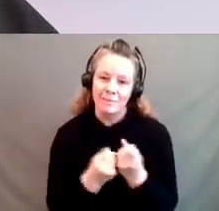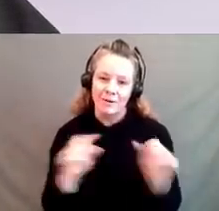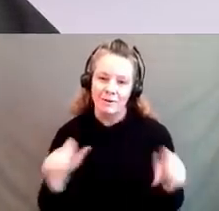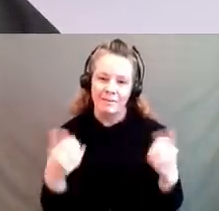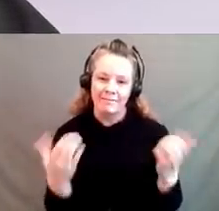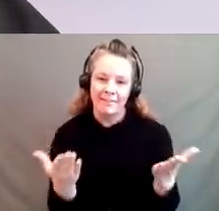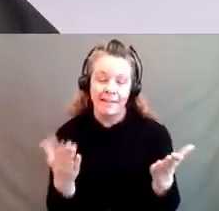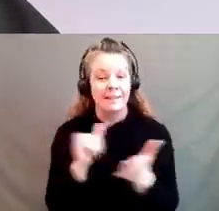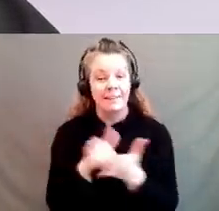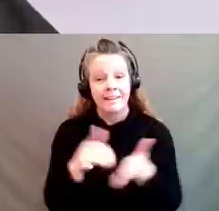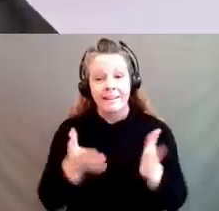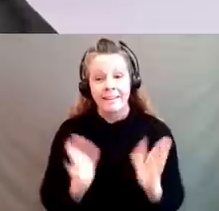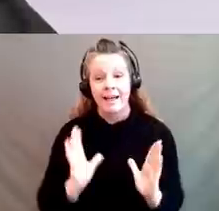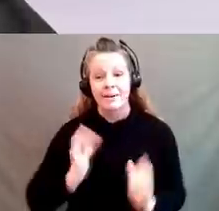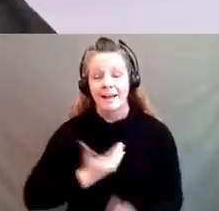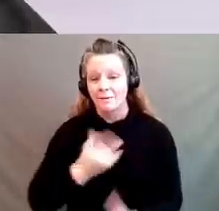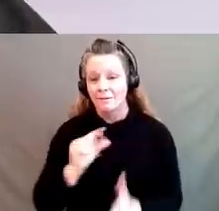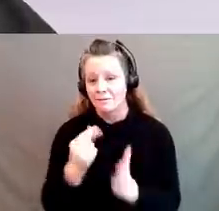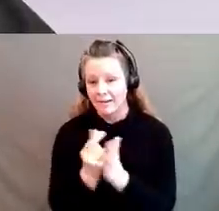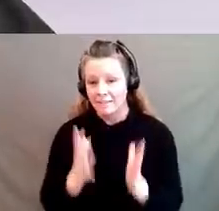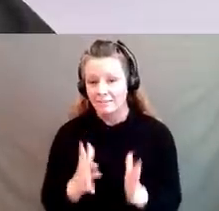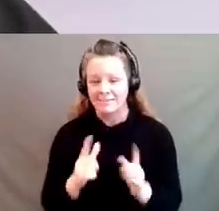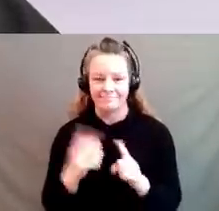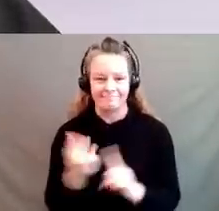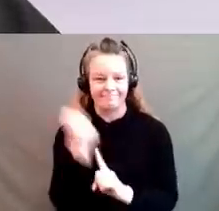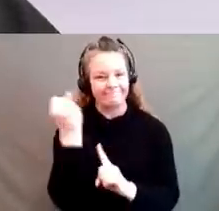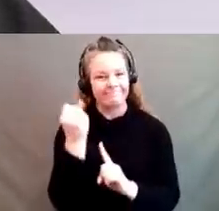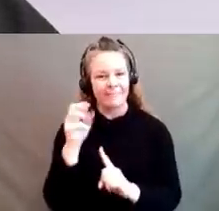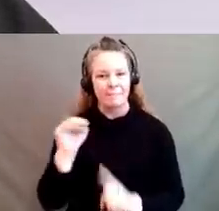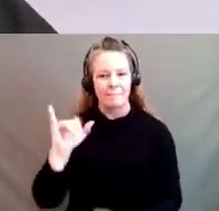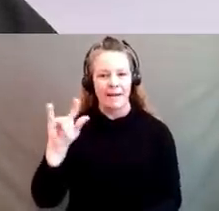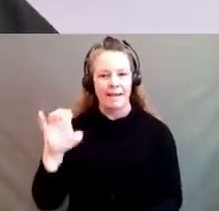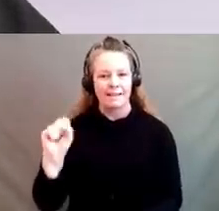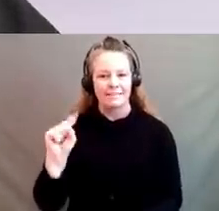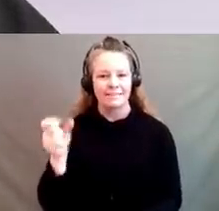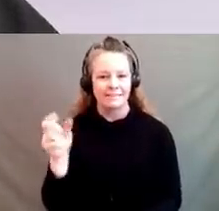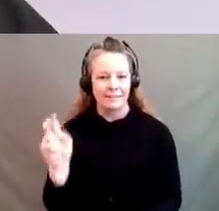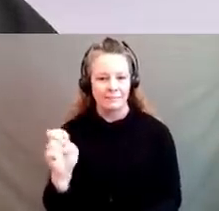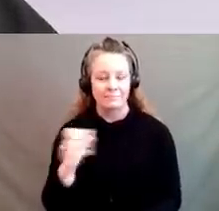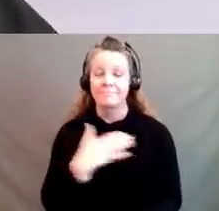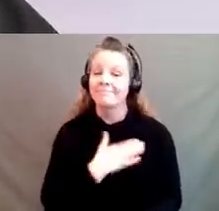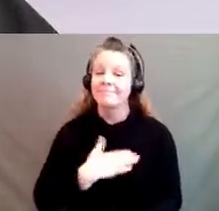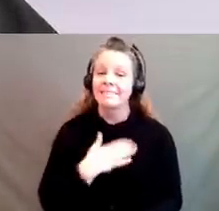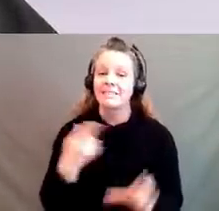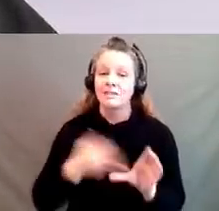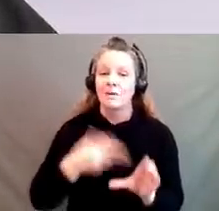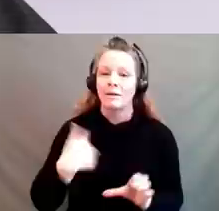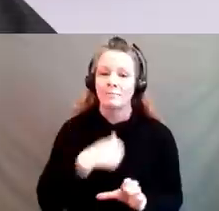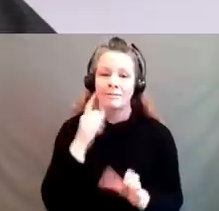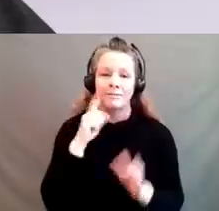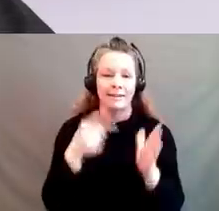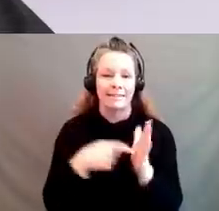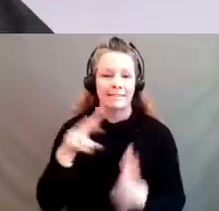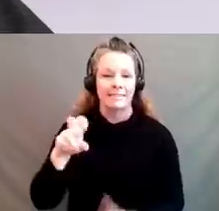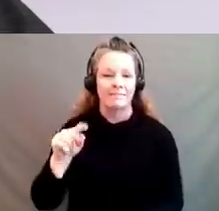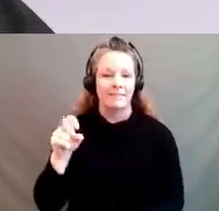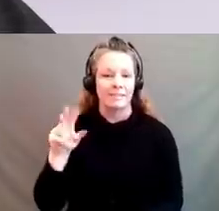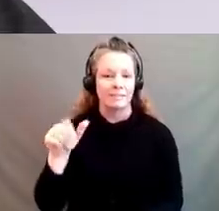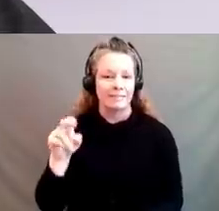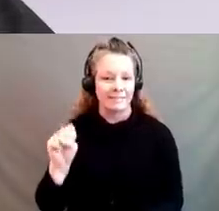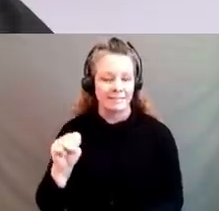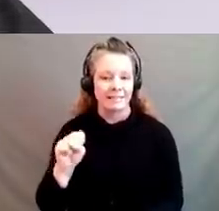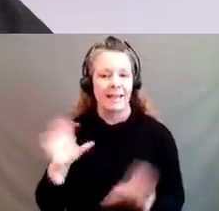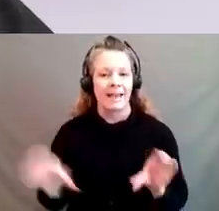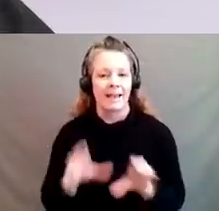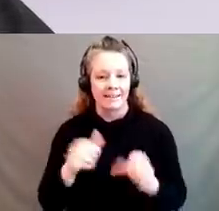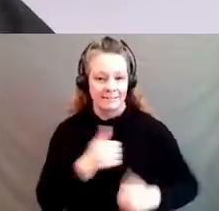that allowed our graduates to reach this milestone. Please join me in recognizing the veterans, active military,